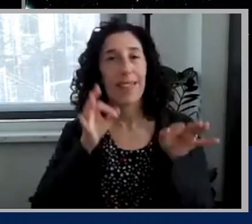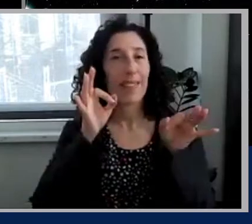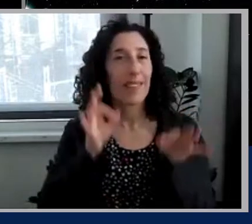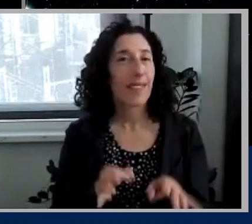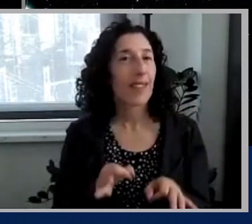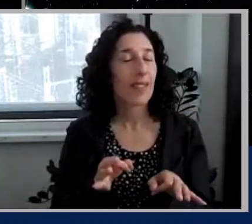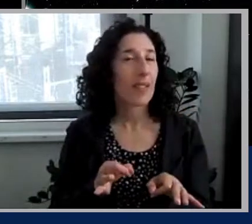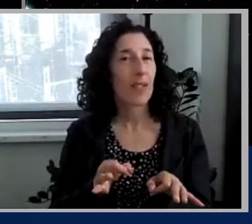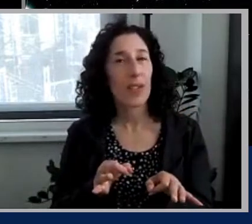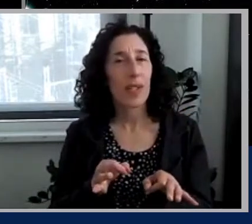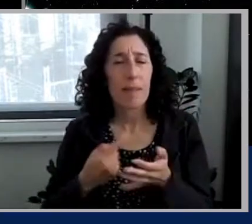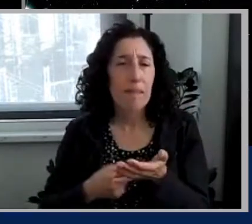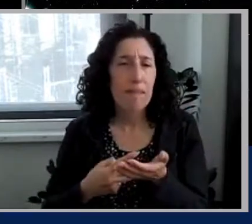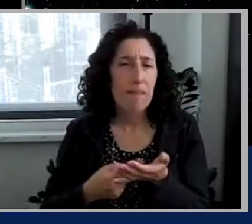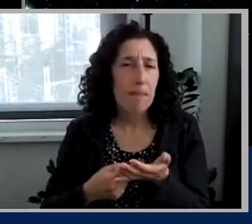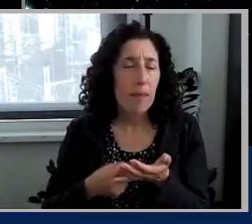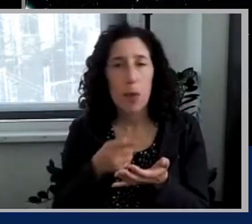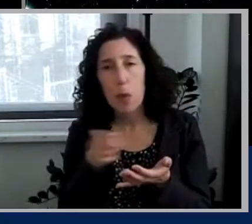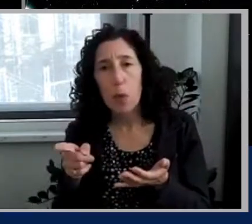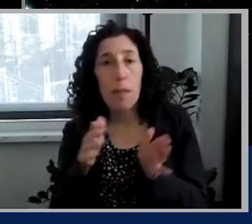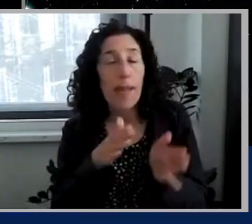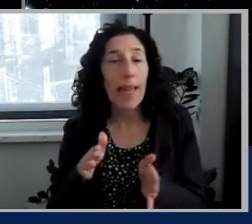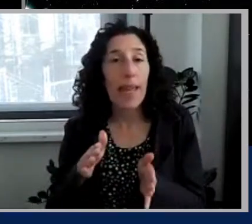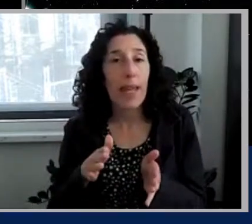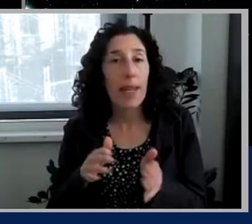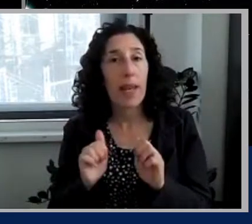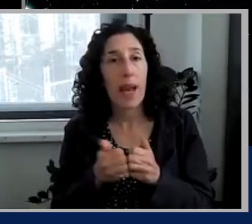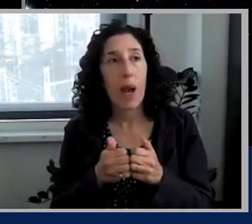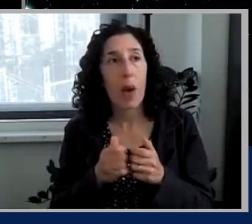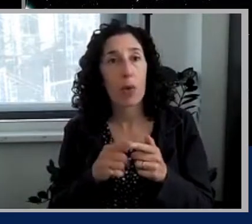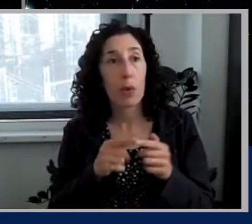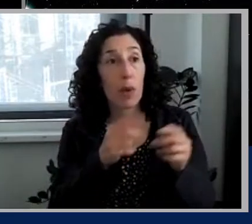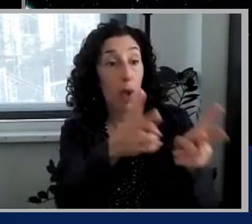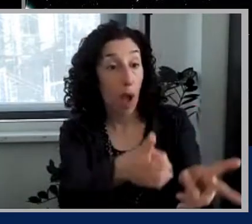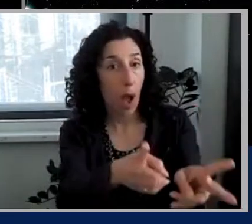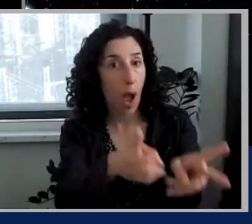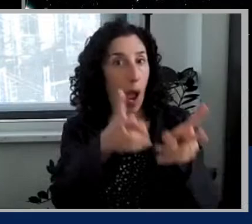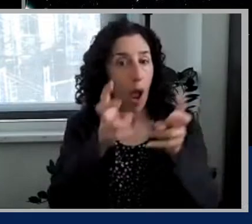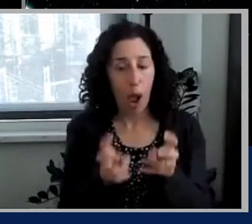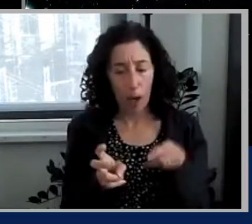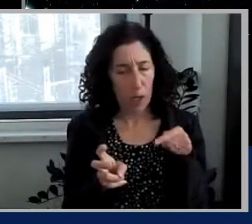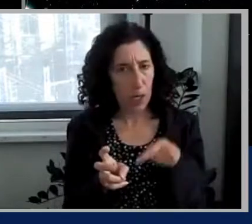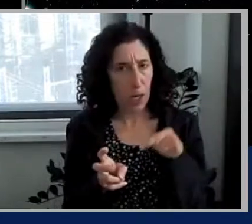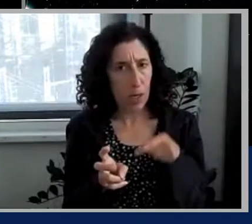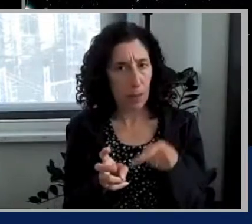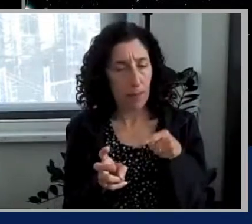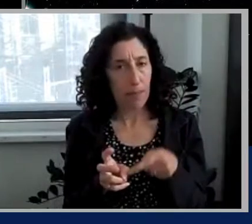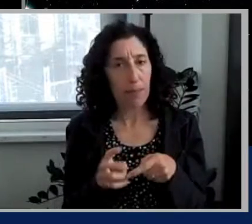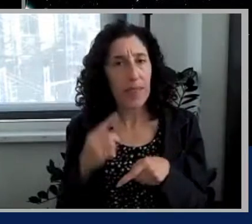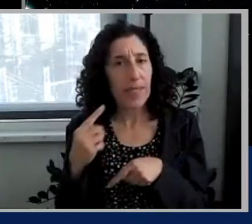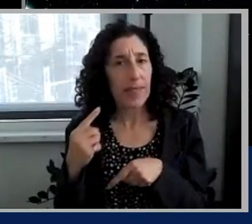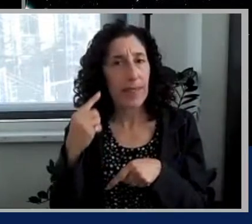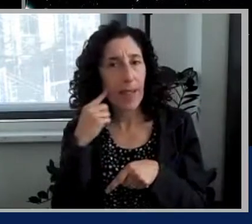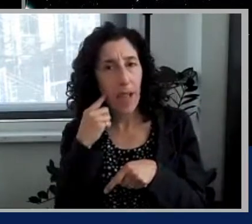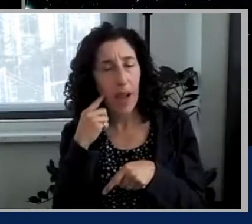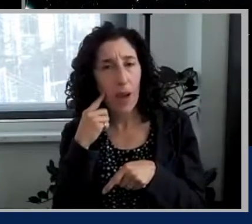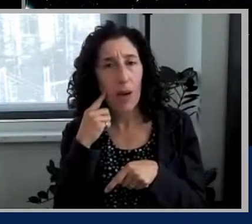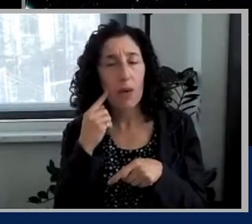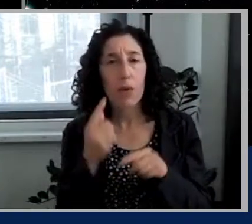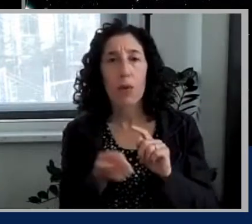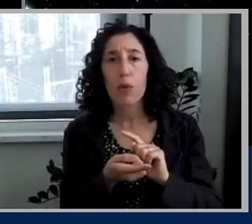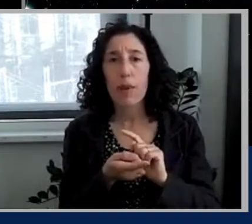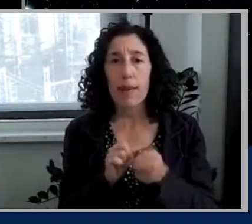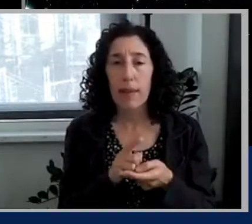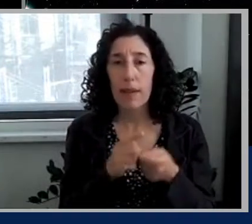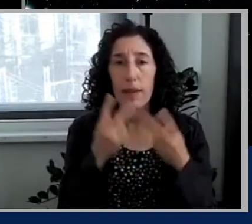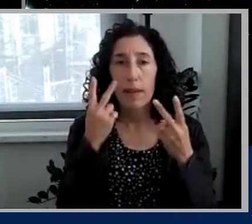particular instruments or sounds to really emphasize that you could hear both wavelengths and like tell that you're